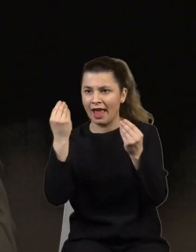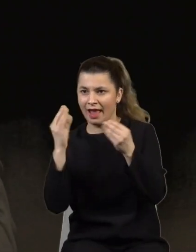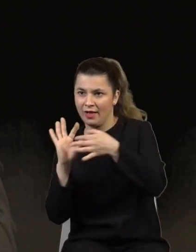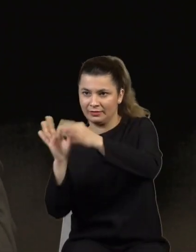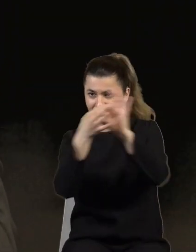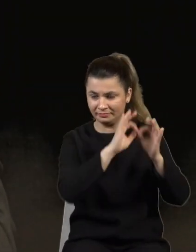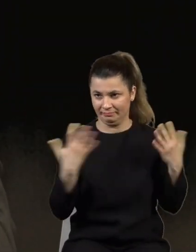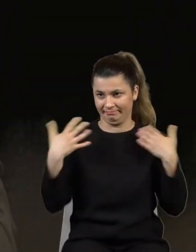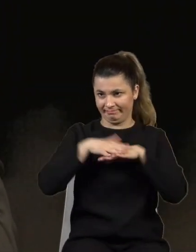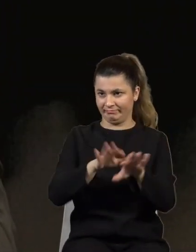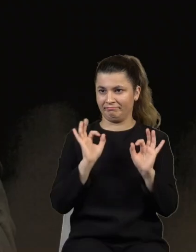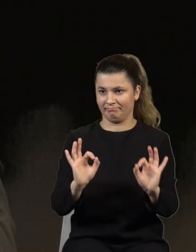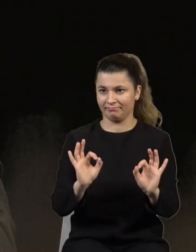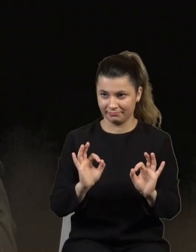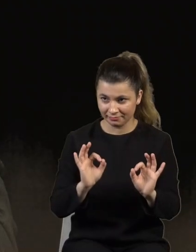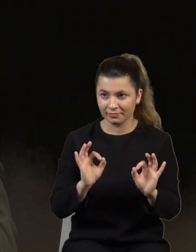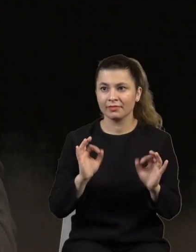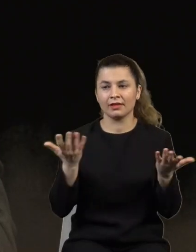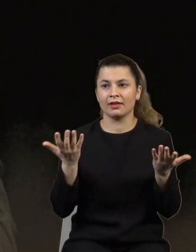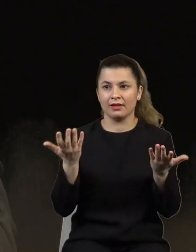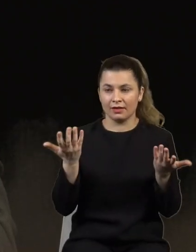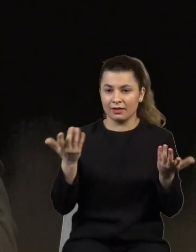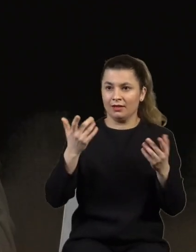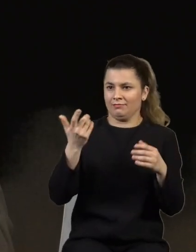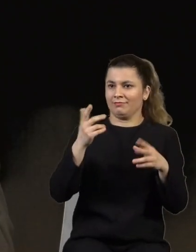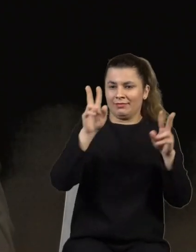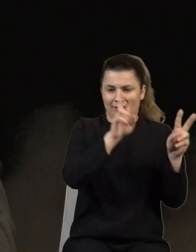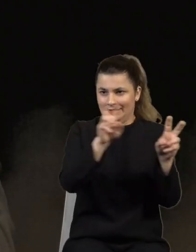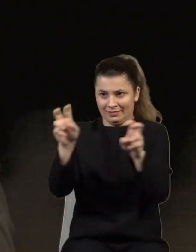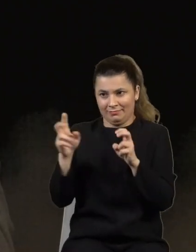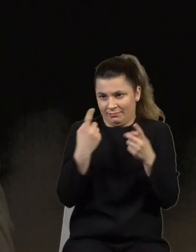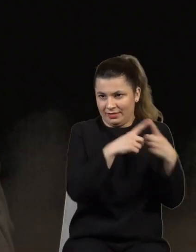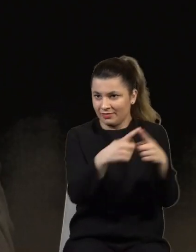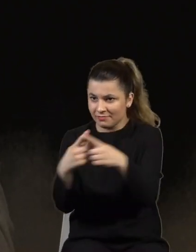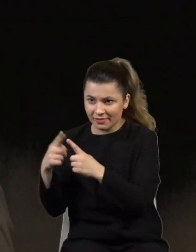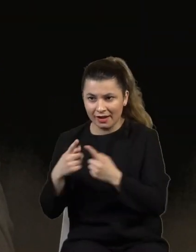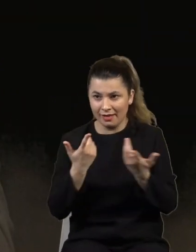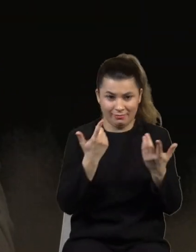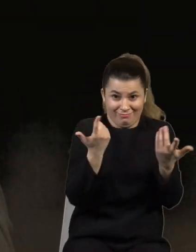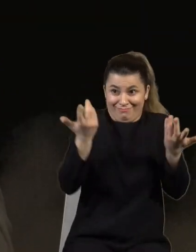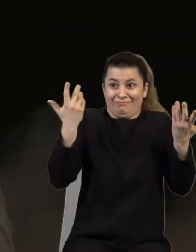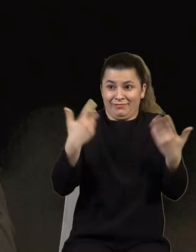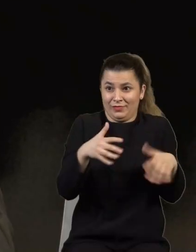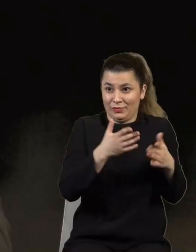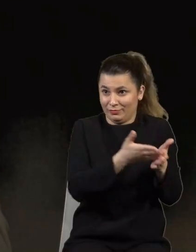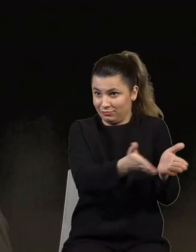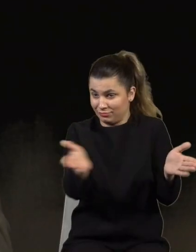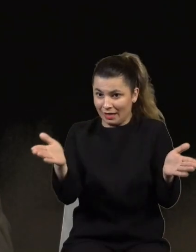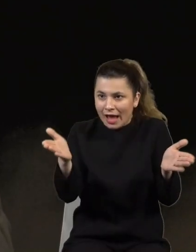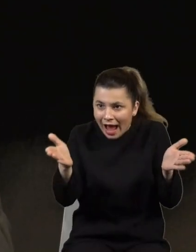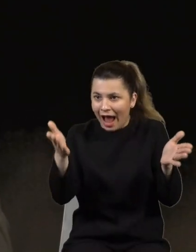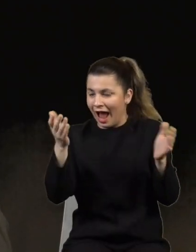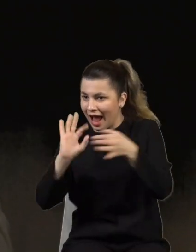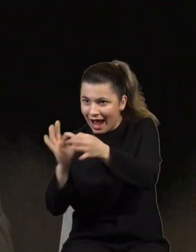to bring these together so that you can actually tap into the available funding and financing. Because for sure, in the